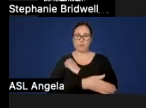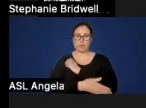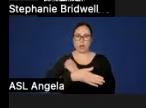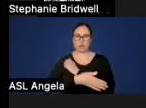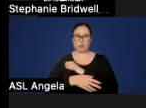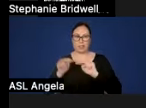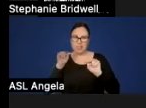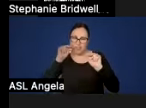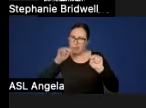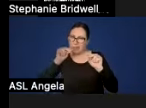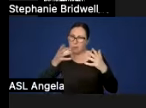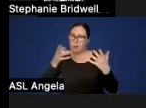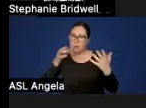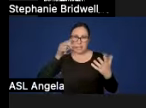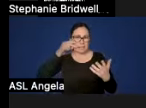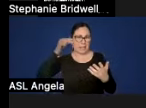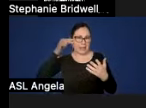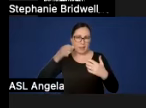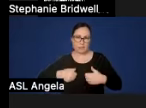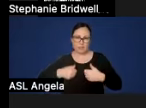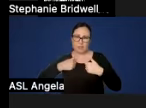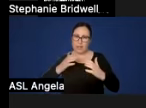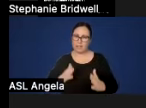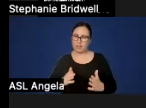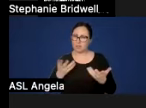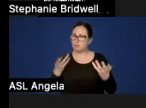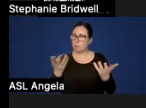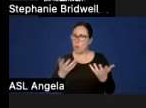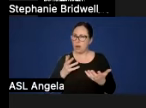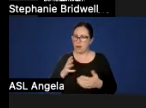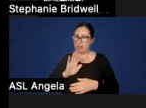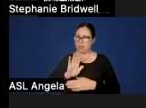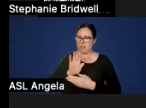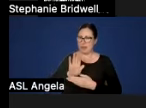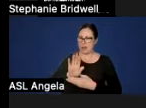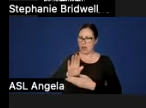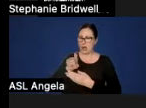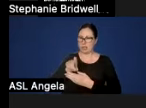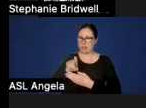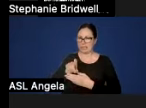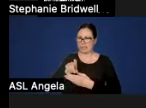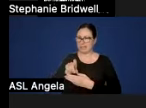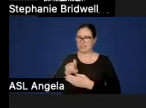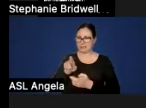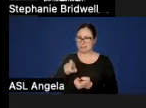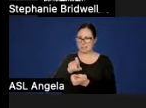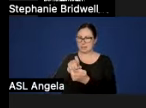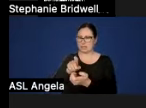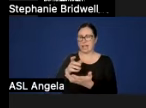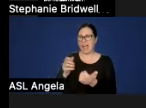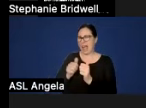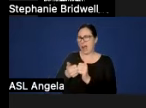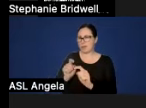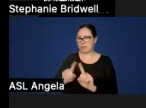Native survivors, right? What is that? How does that look different? How does it look different in your community? How does it